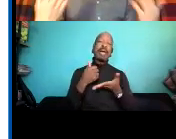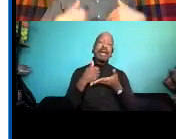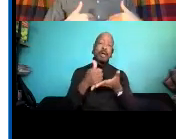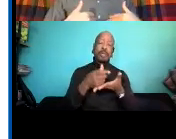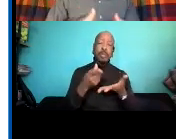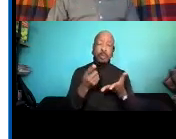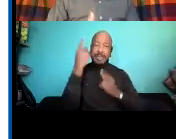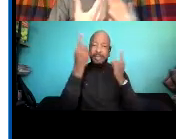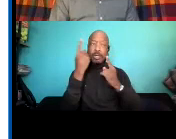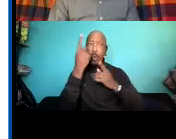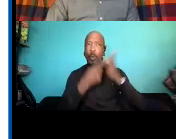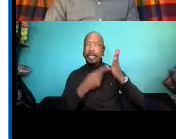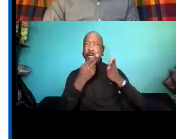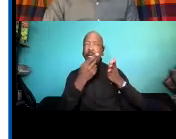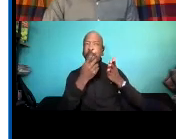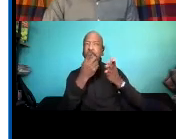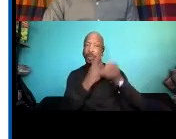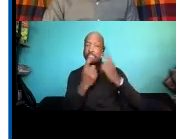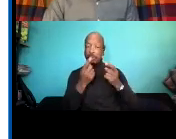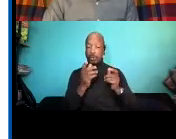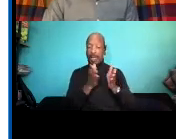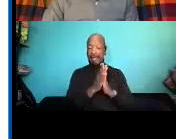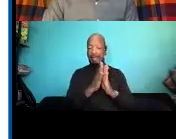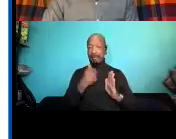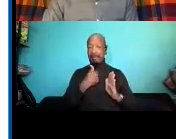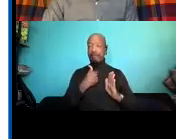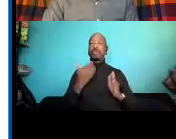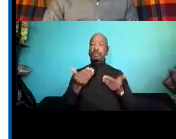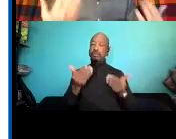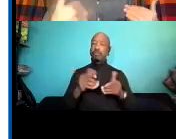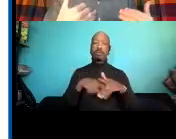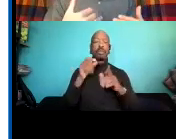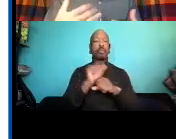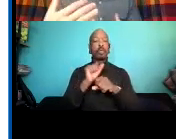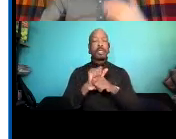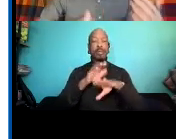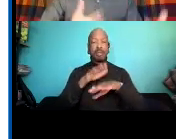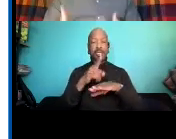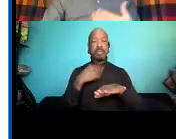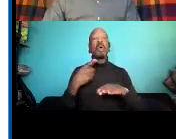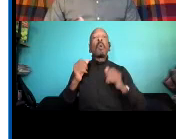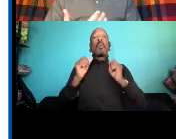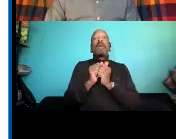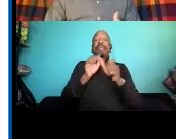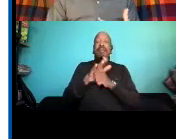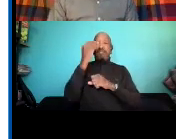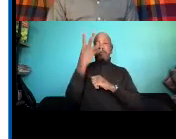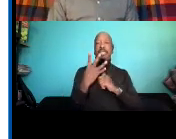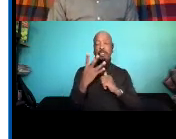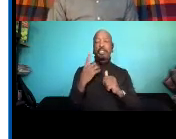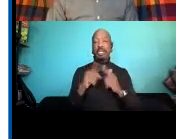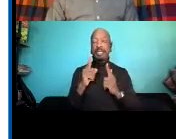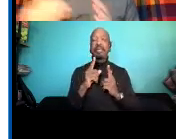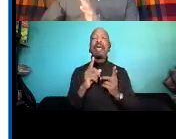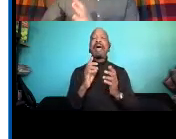what questions to ask yourself so that you can start working on this in an informed way and then have those deeper dive